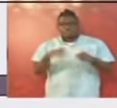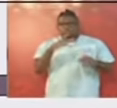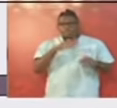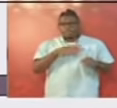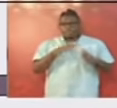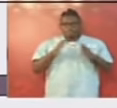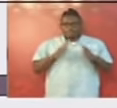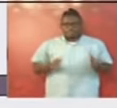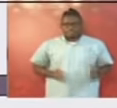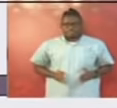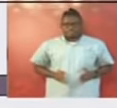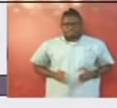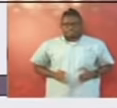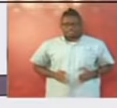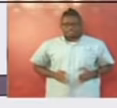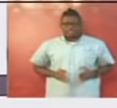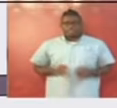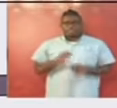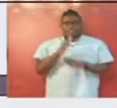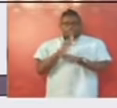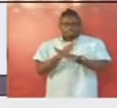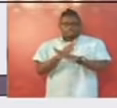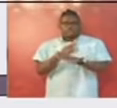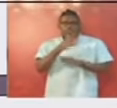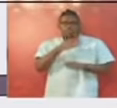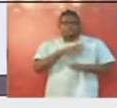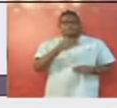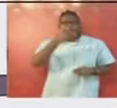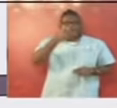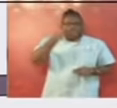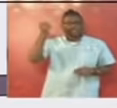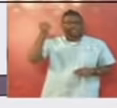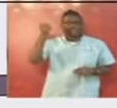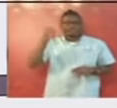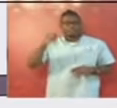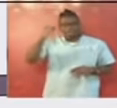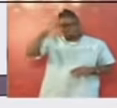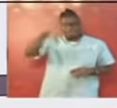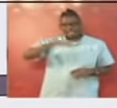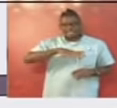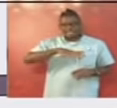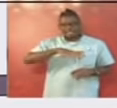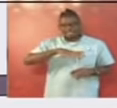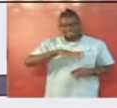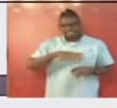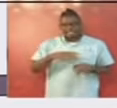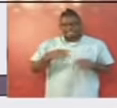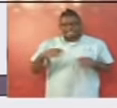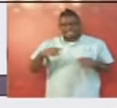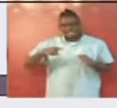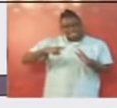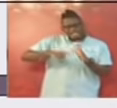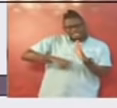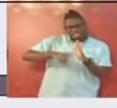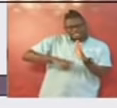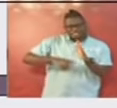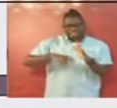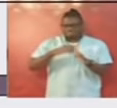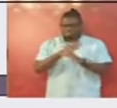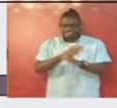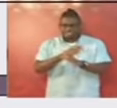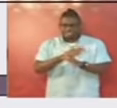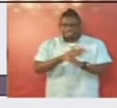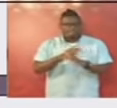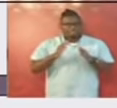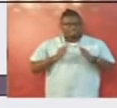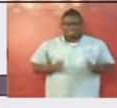X, so we would be XY. So it's thought that the XX may actually be protective. We know that men are